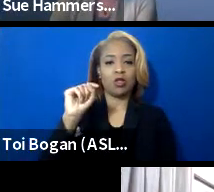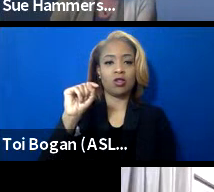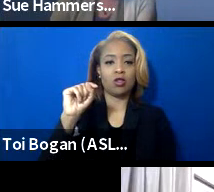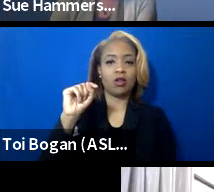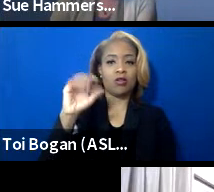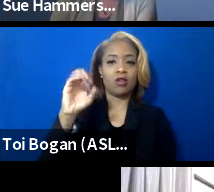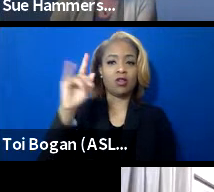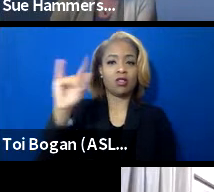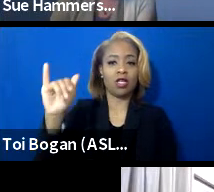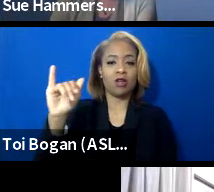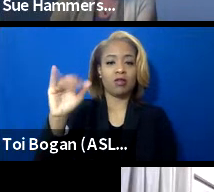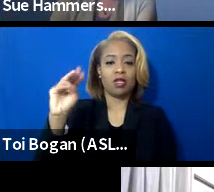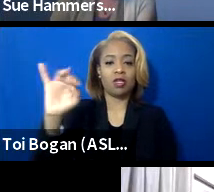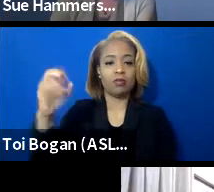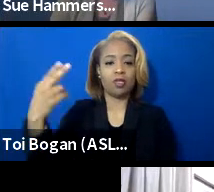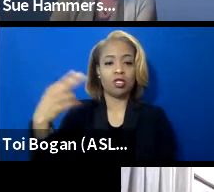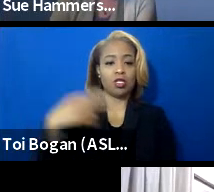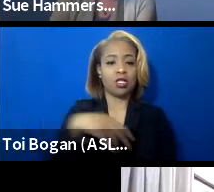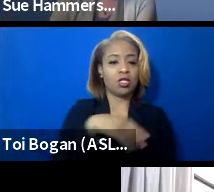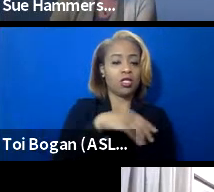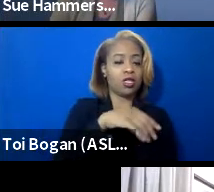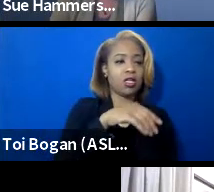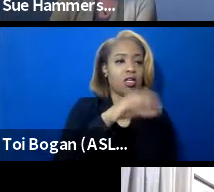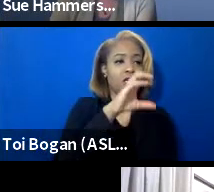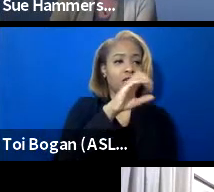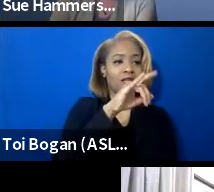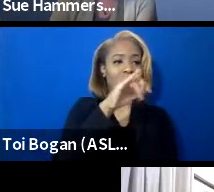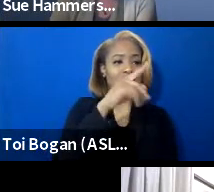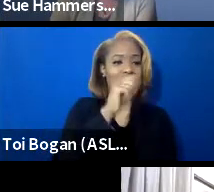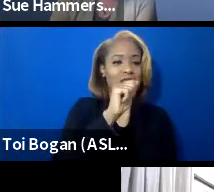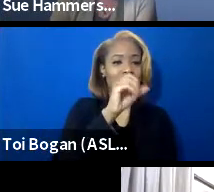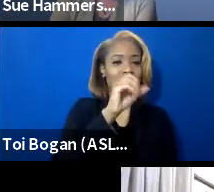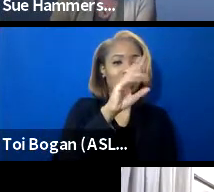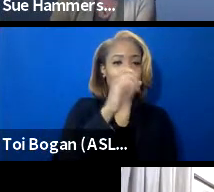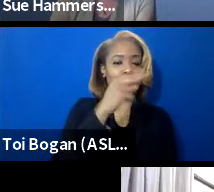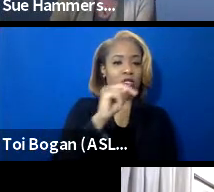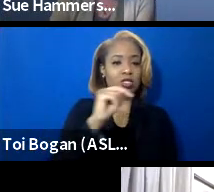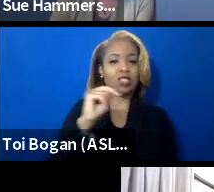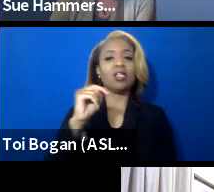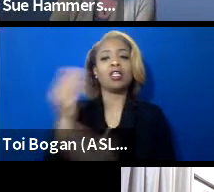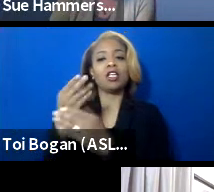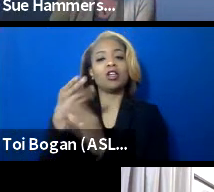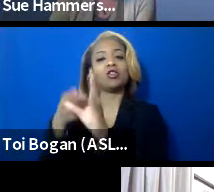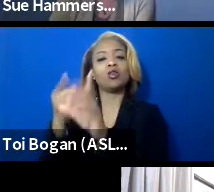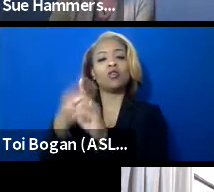Cynthia Orton. Present, attending remotely from Battle Creek, Michigan.